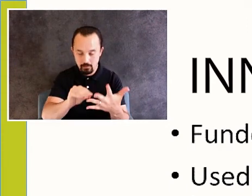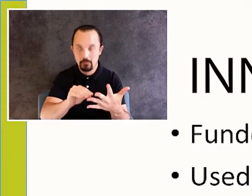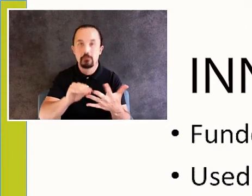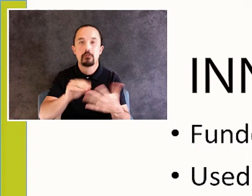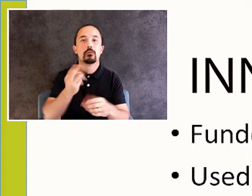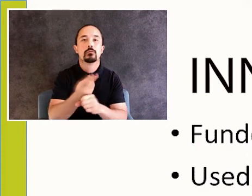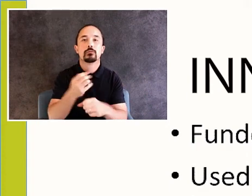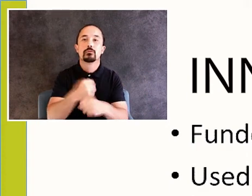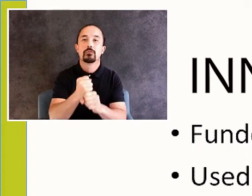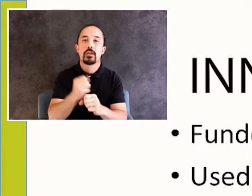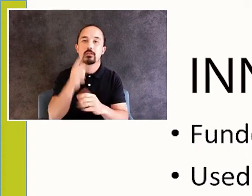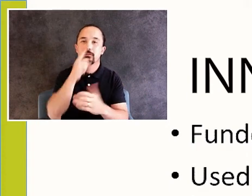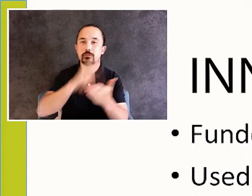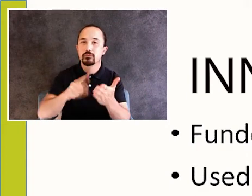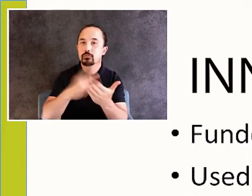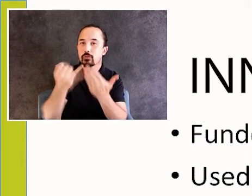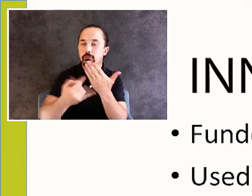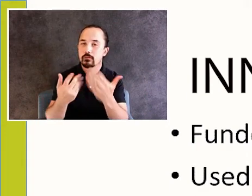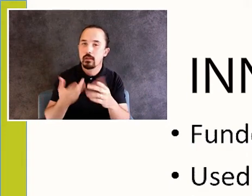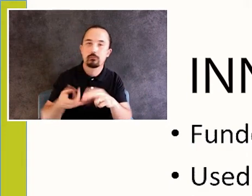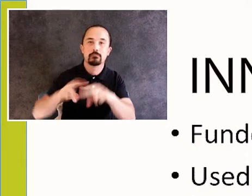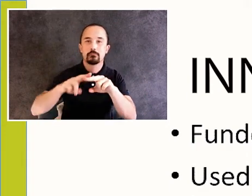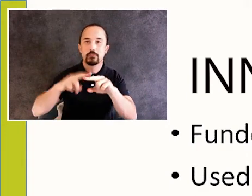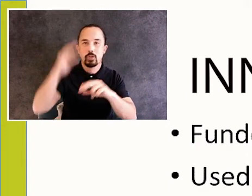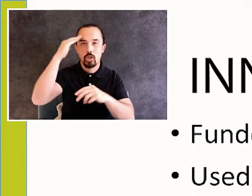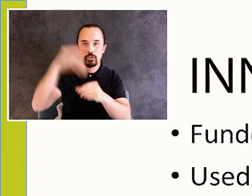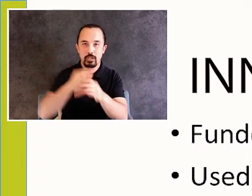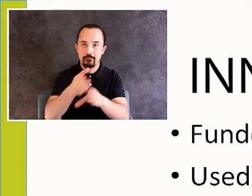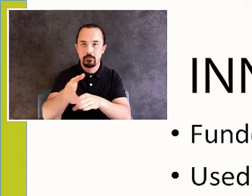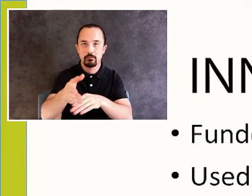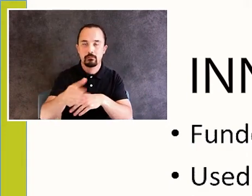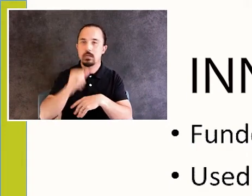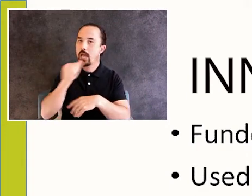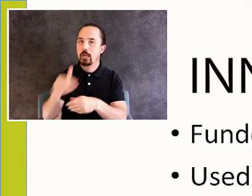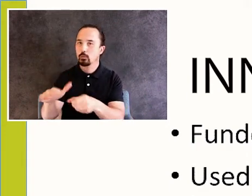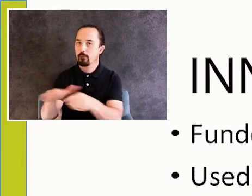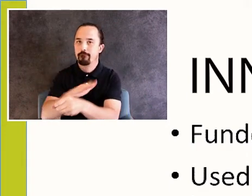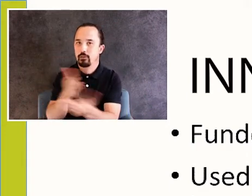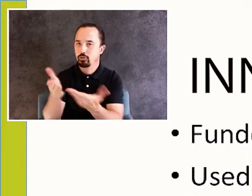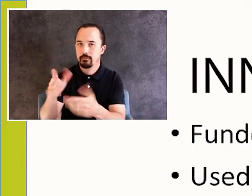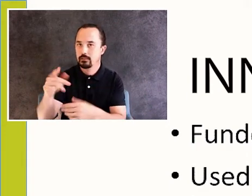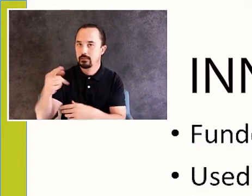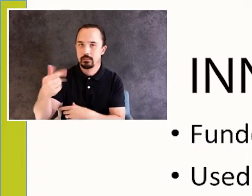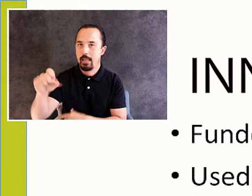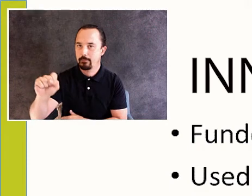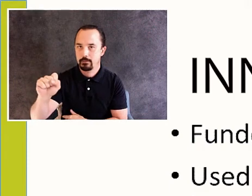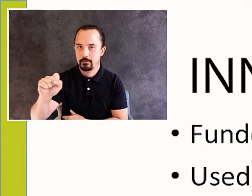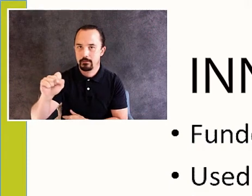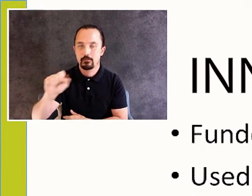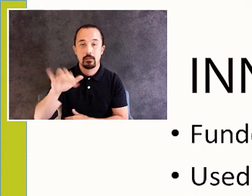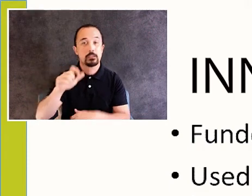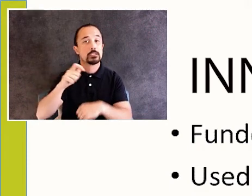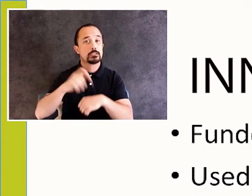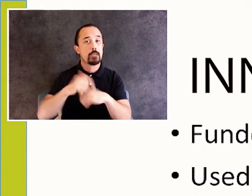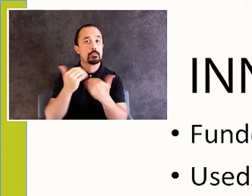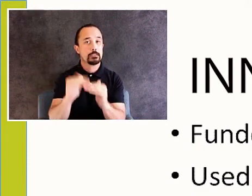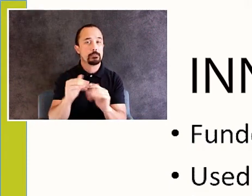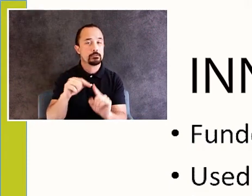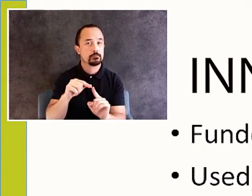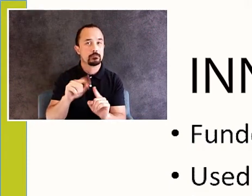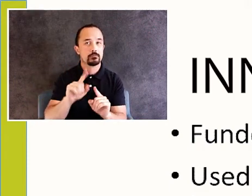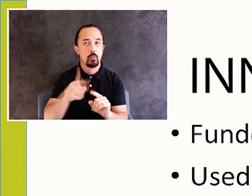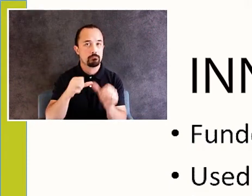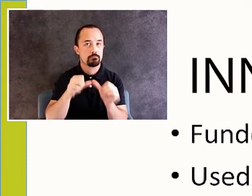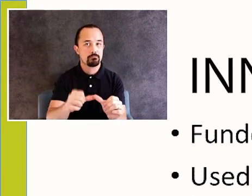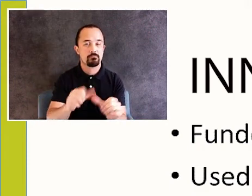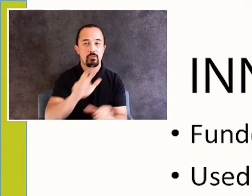research projects that advance knowledge in the field, not to fill service gaps. These are time-limited plans. They can only last 3 to